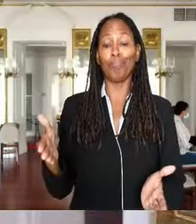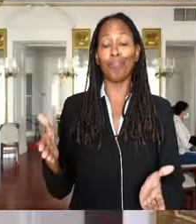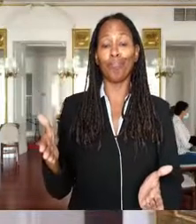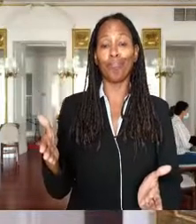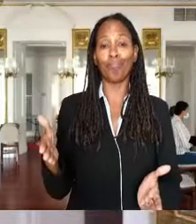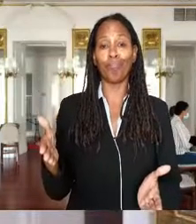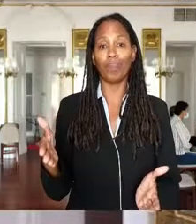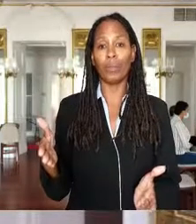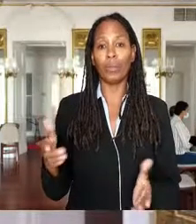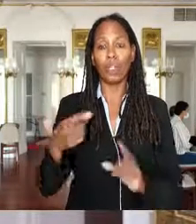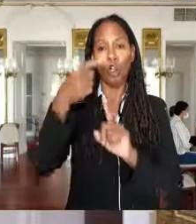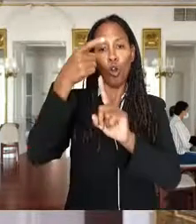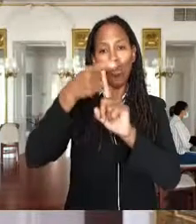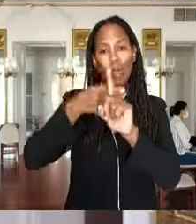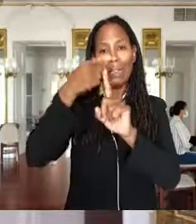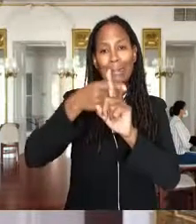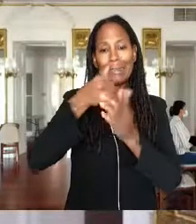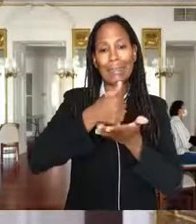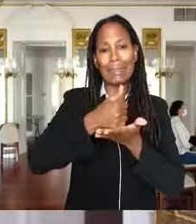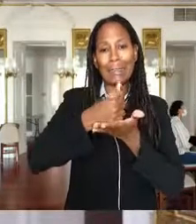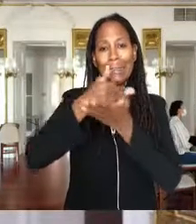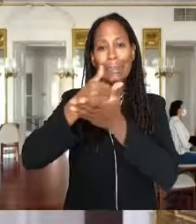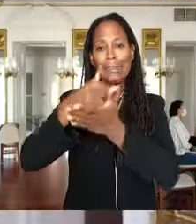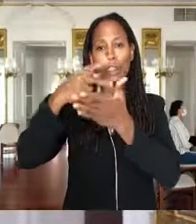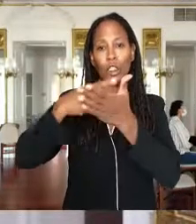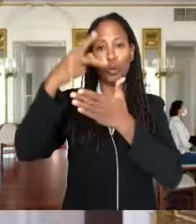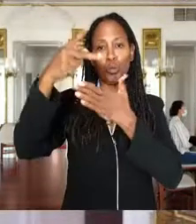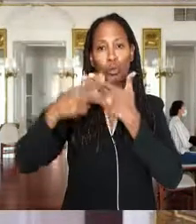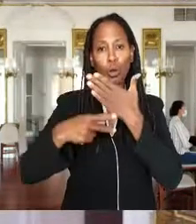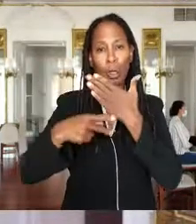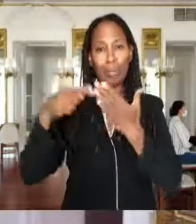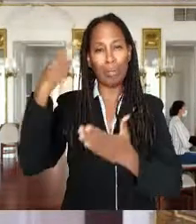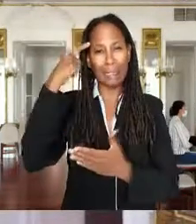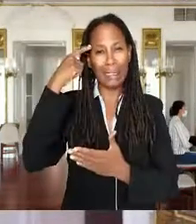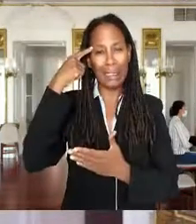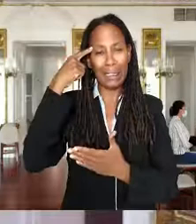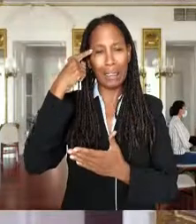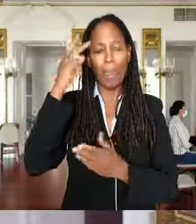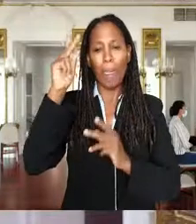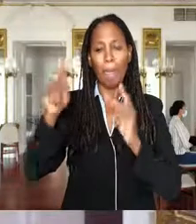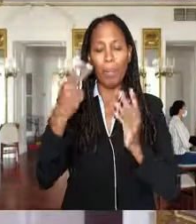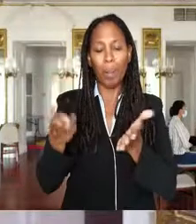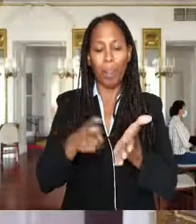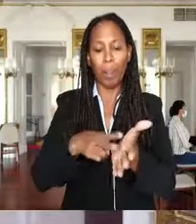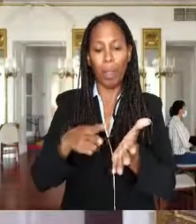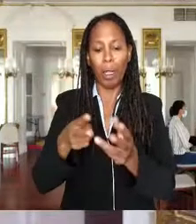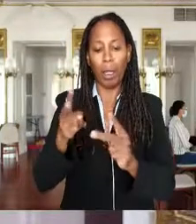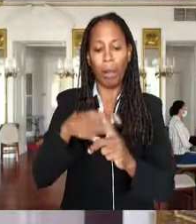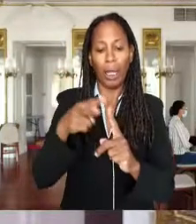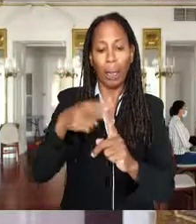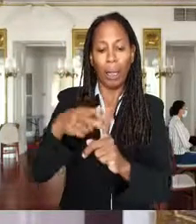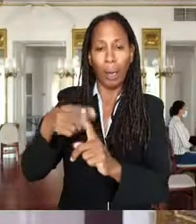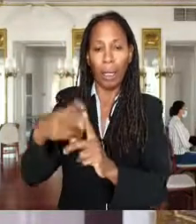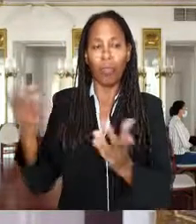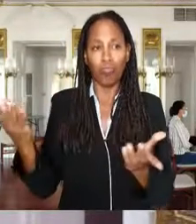on is the rental assistance program. Yeah. I understand that people have been applying en masse. At your Department